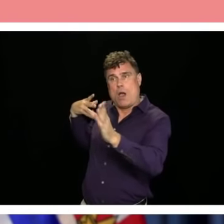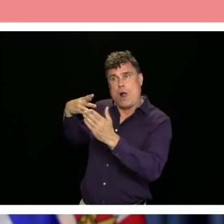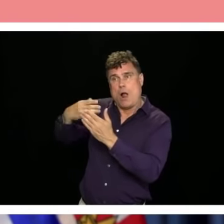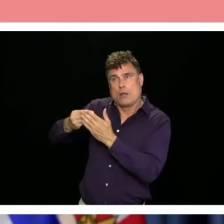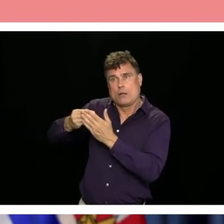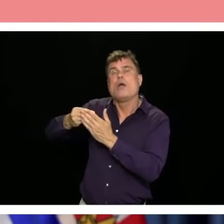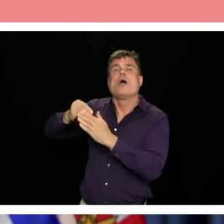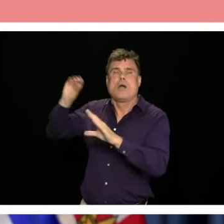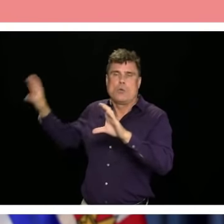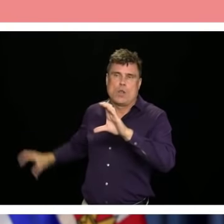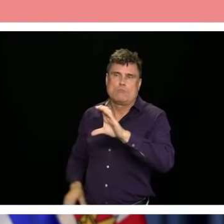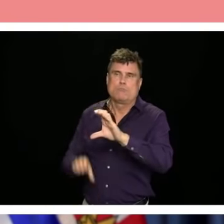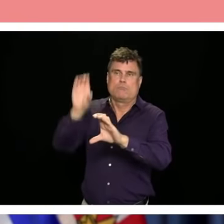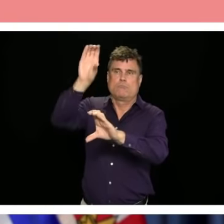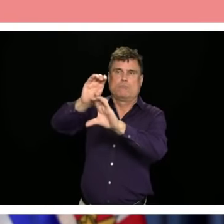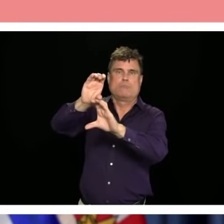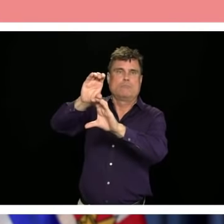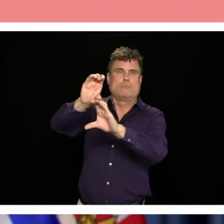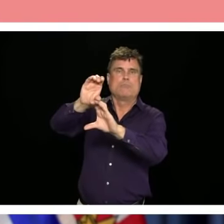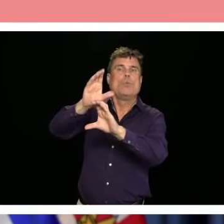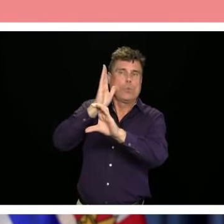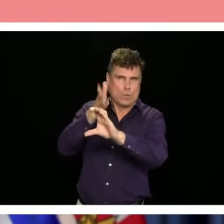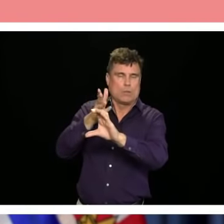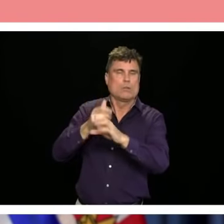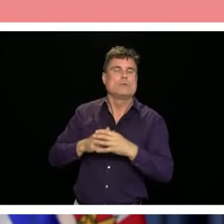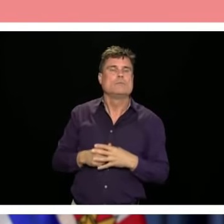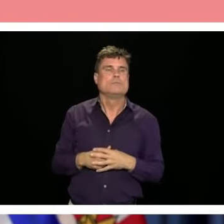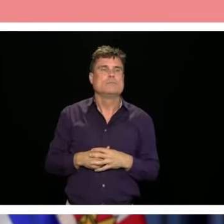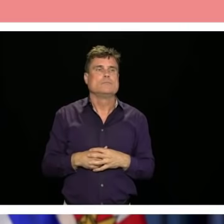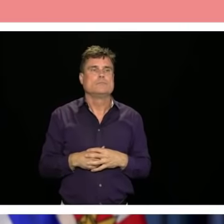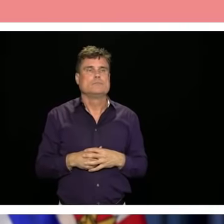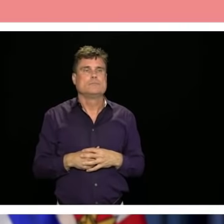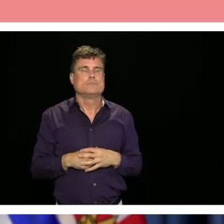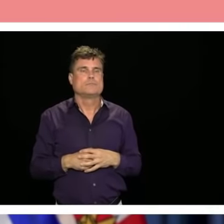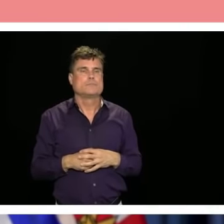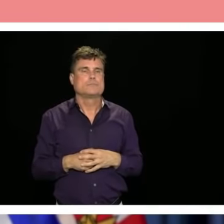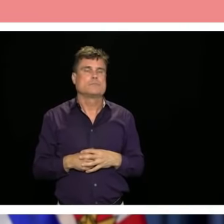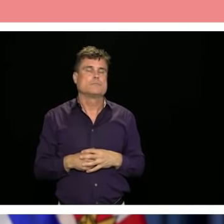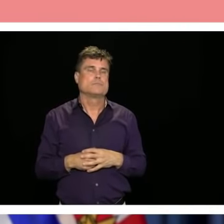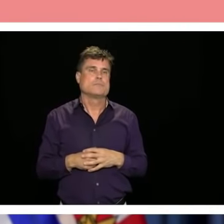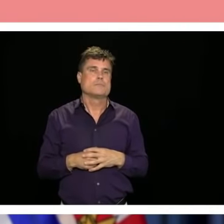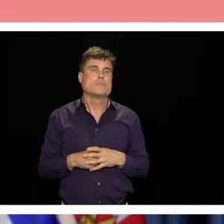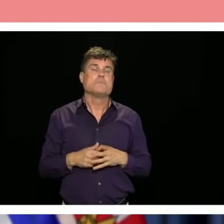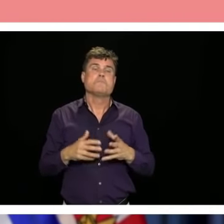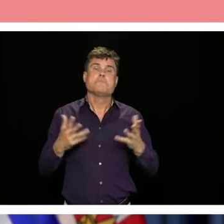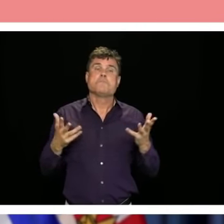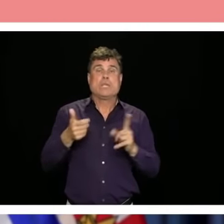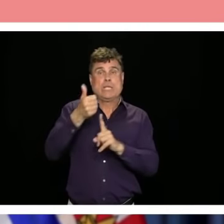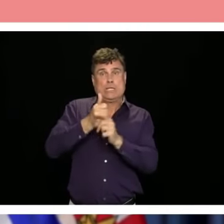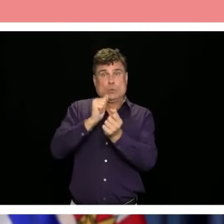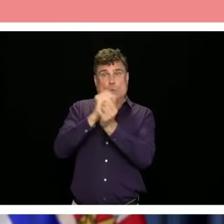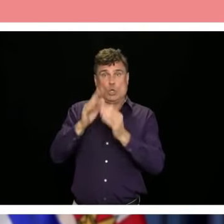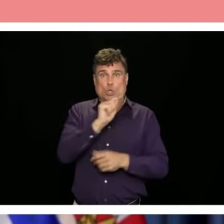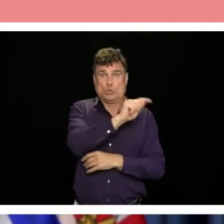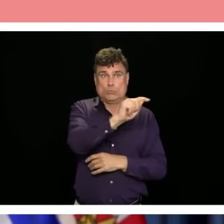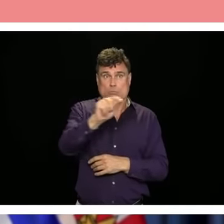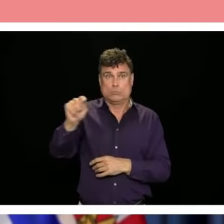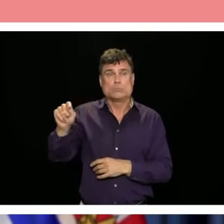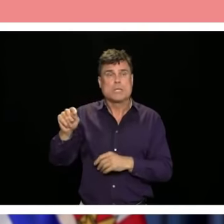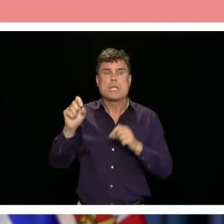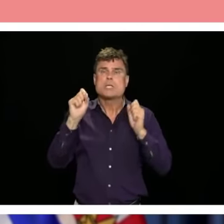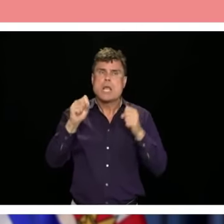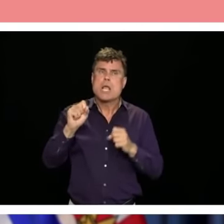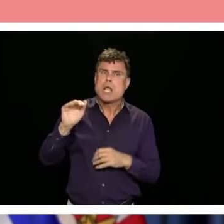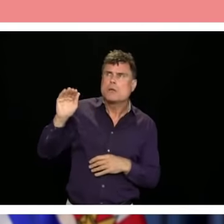and appropriately. And that's happened in BC. I think it's an enormous achievement. Those workers will start to see in the middle of June that